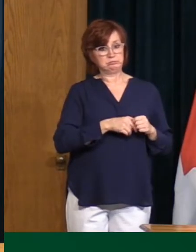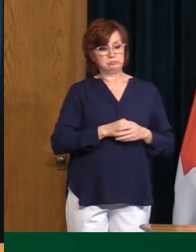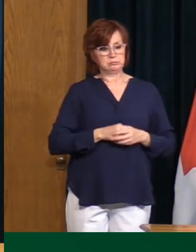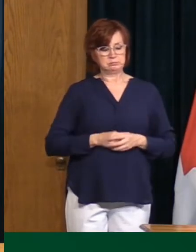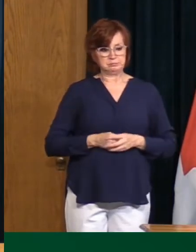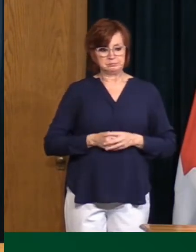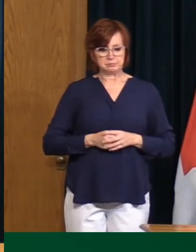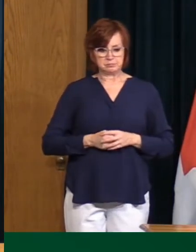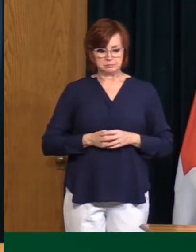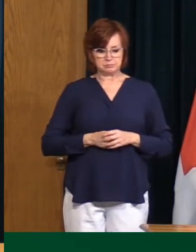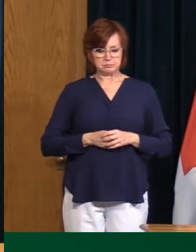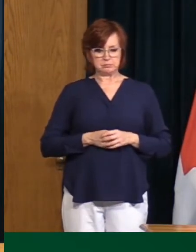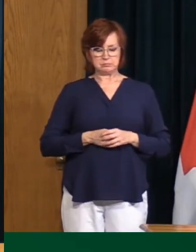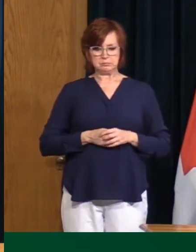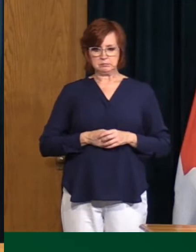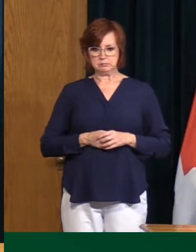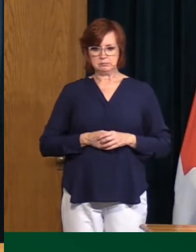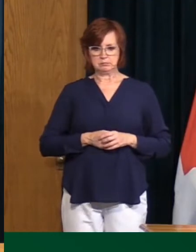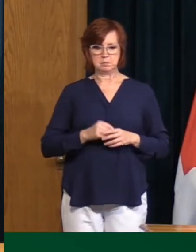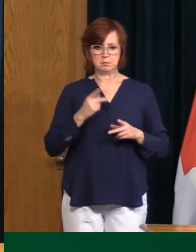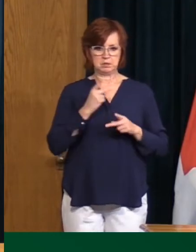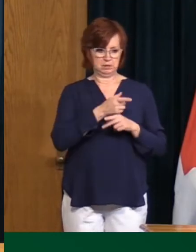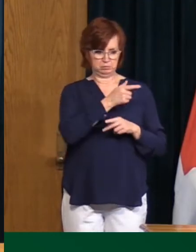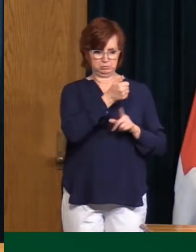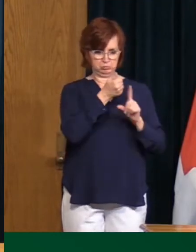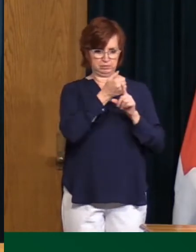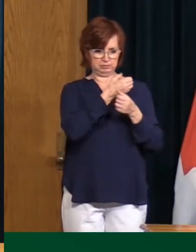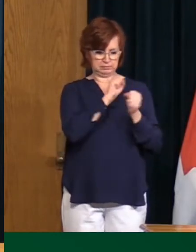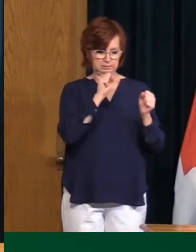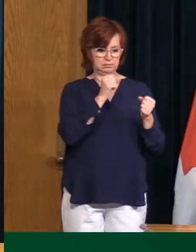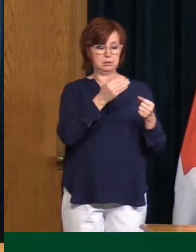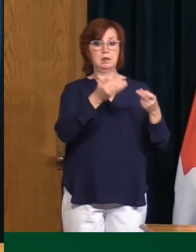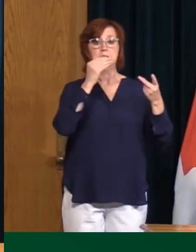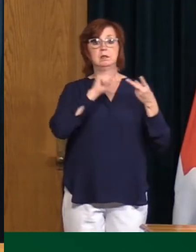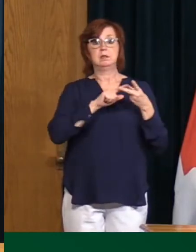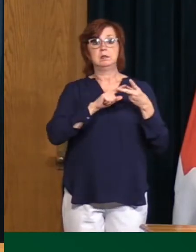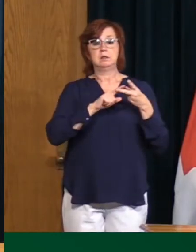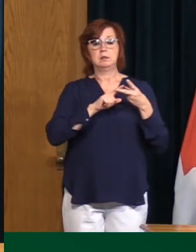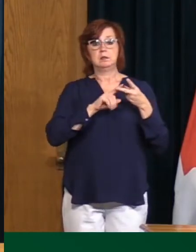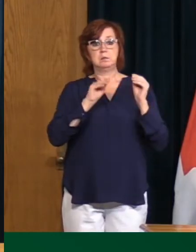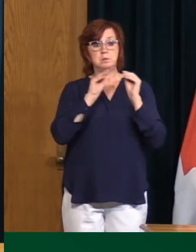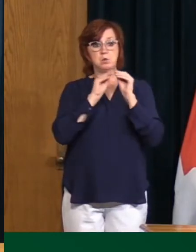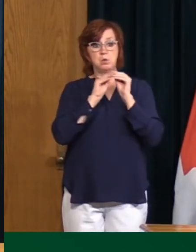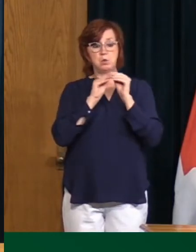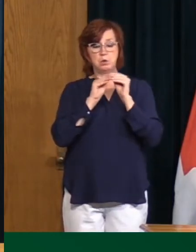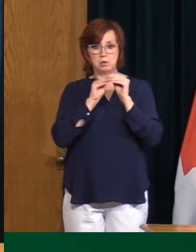are safe for yourself and for the community. With respect to the expanded criteria,